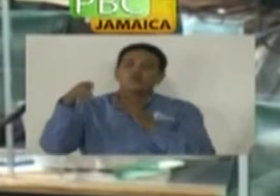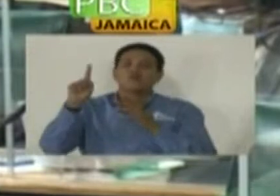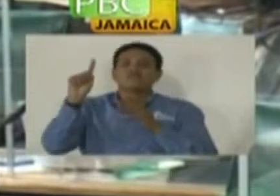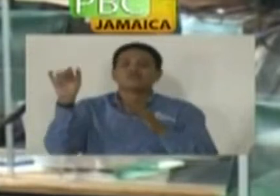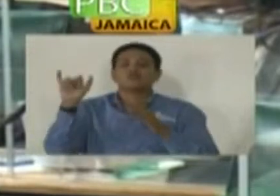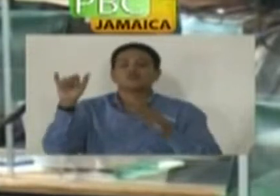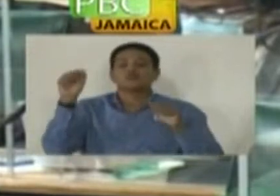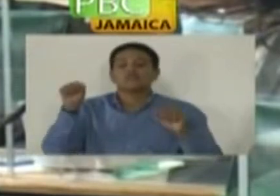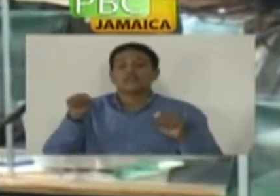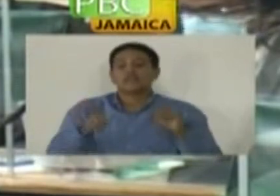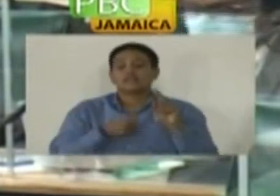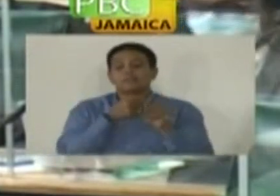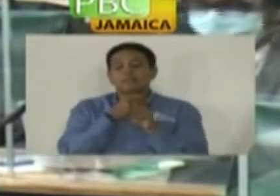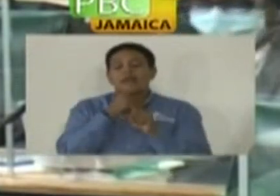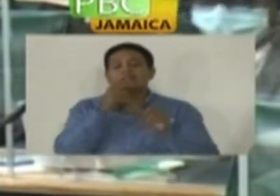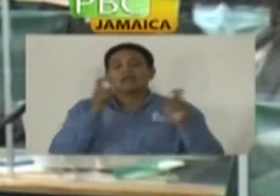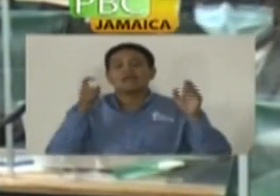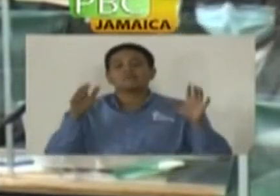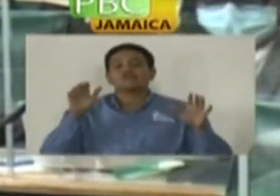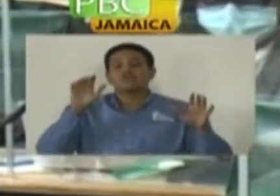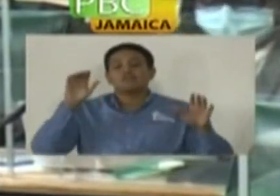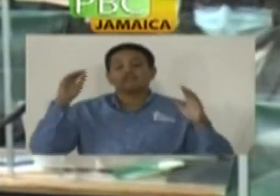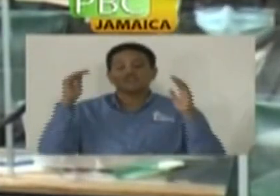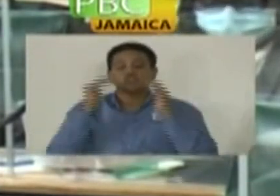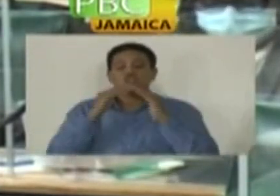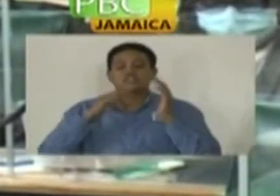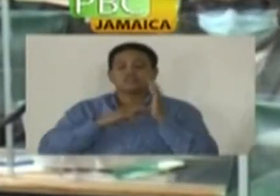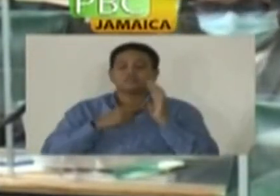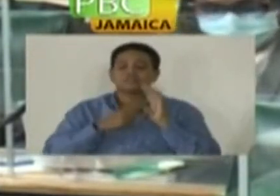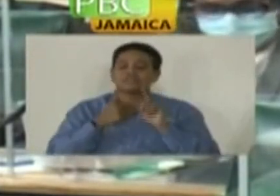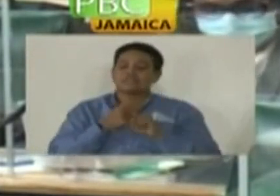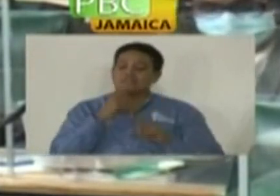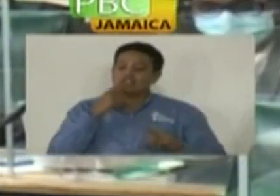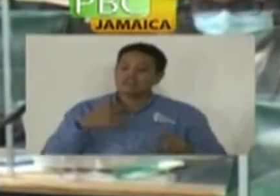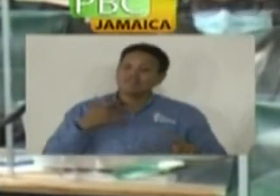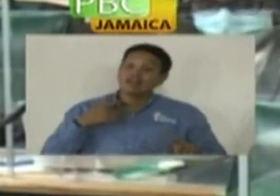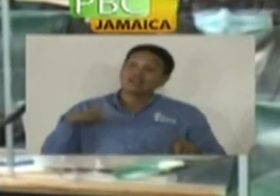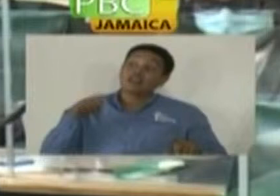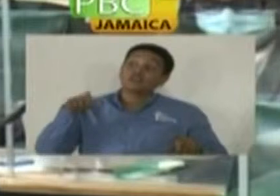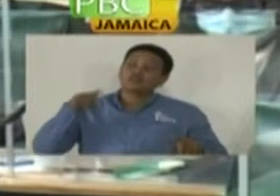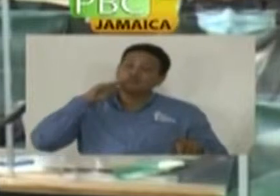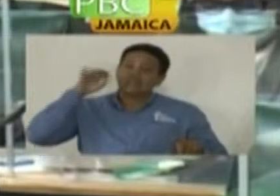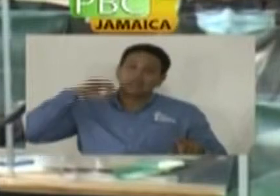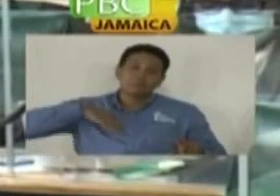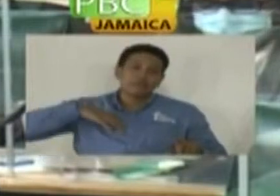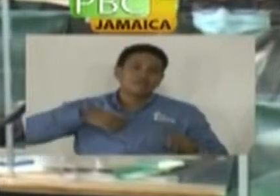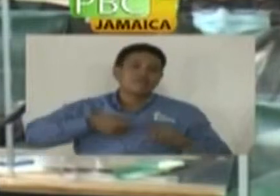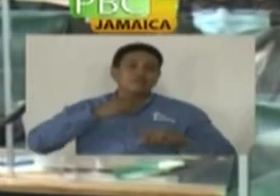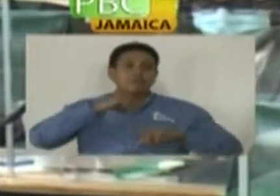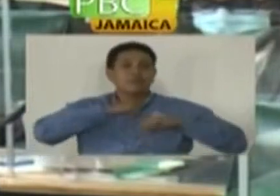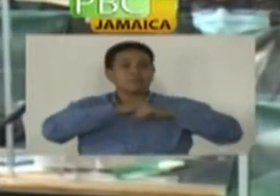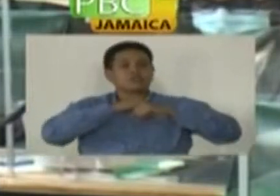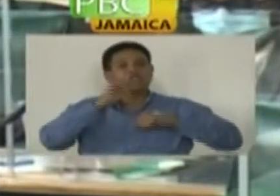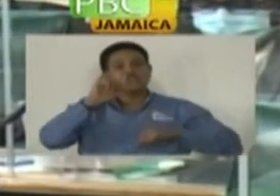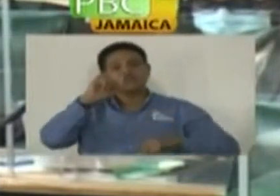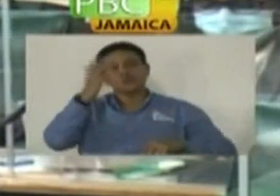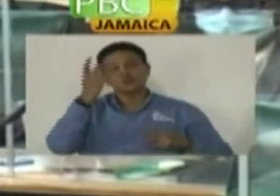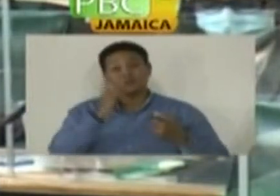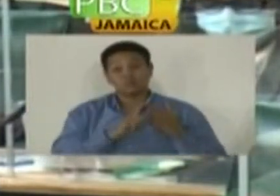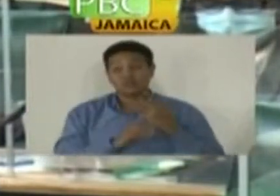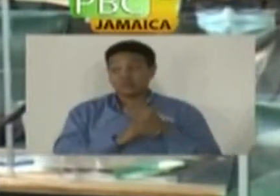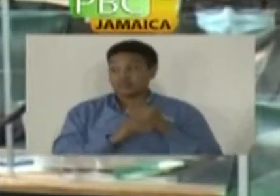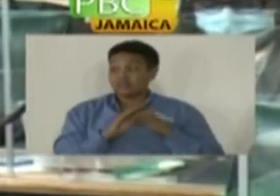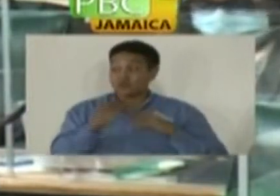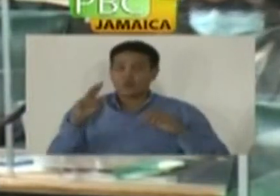can affect the administration of justice, and therefore it was felt that they should benefit from that protection as well. And it doesn't